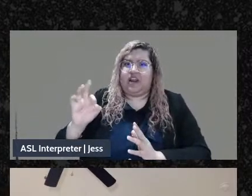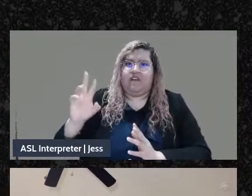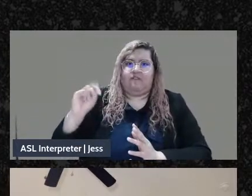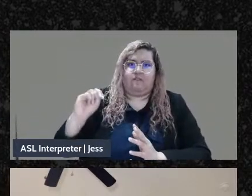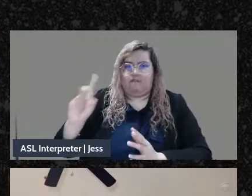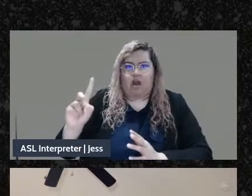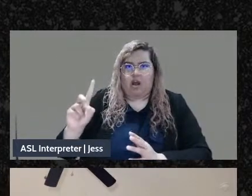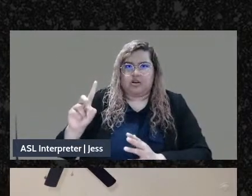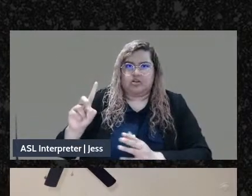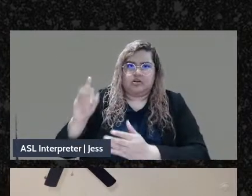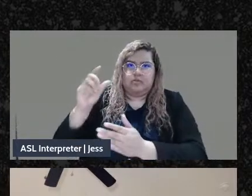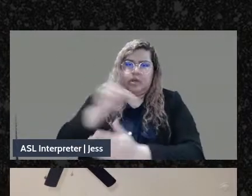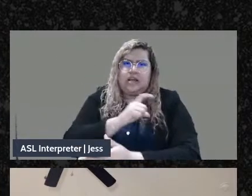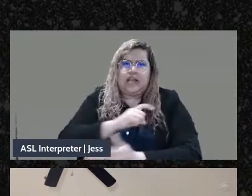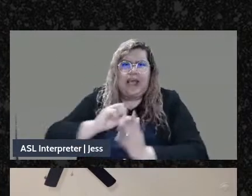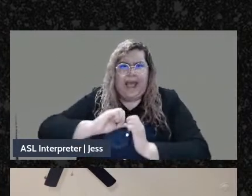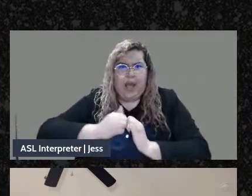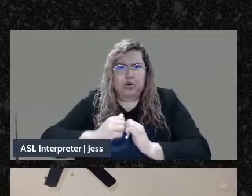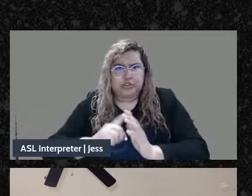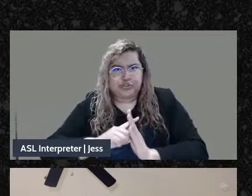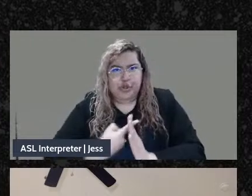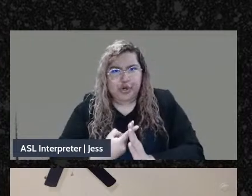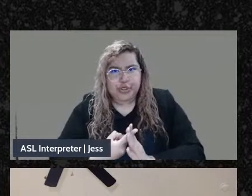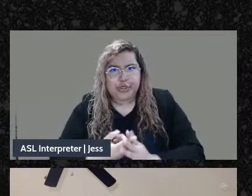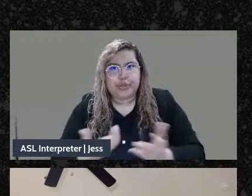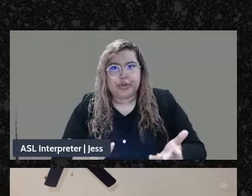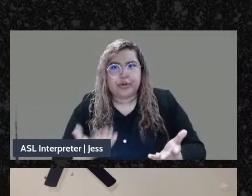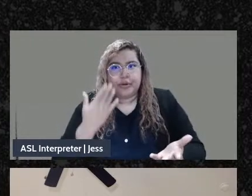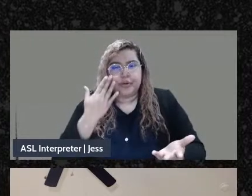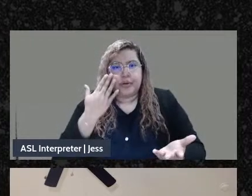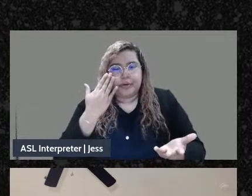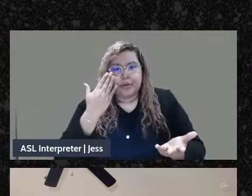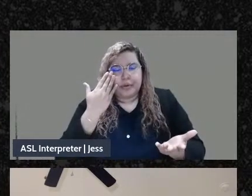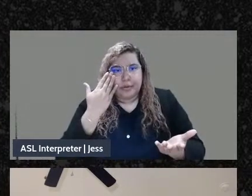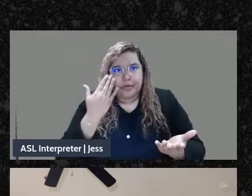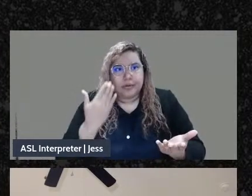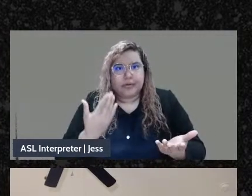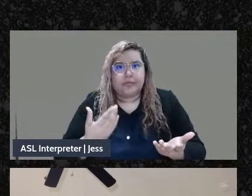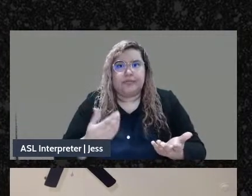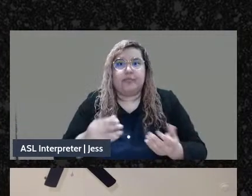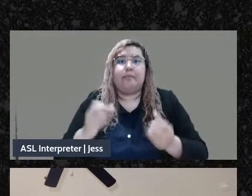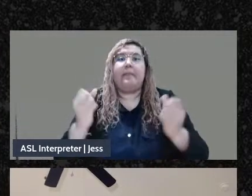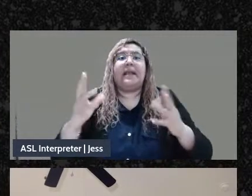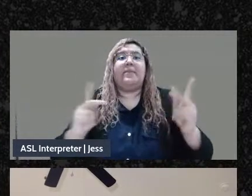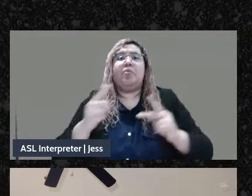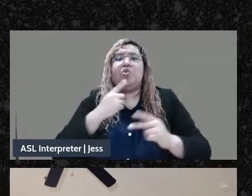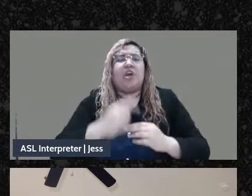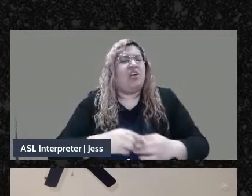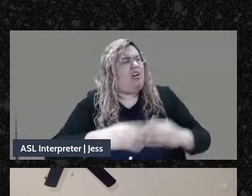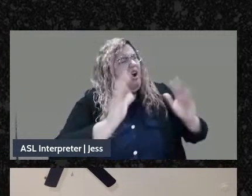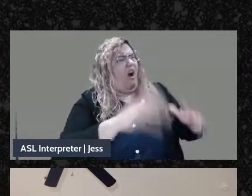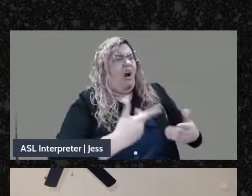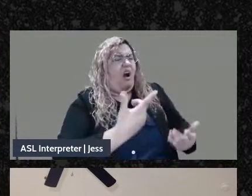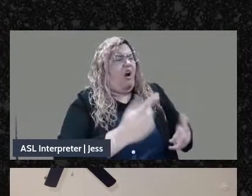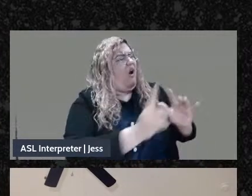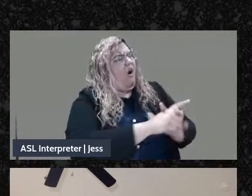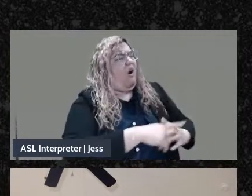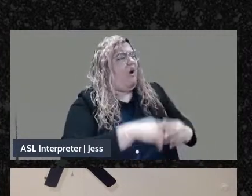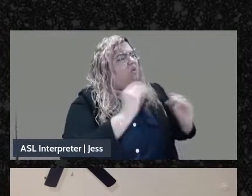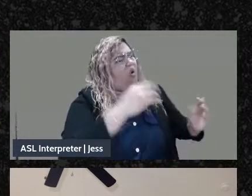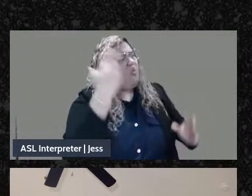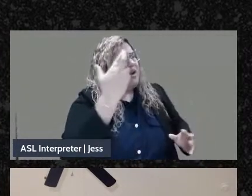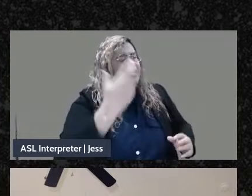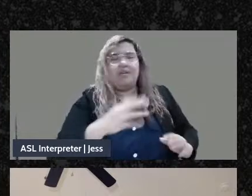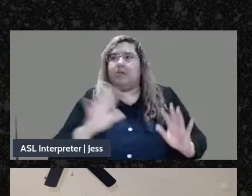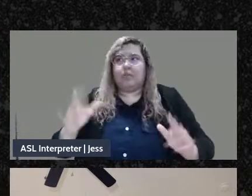as folks say, completely baseless, was the vote in Minneapolis. And